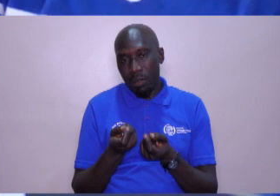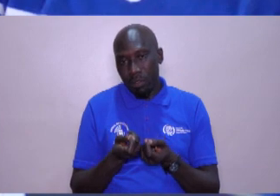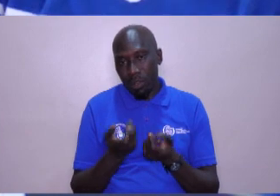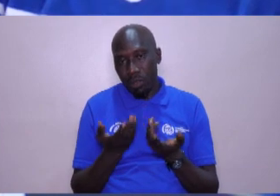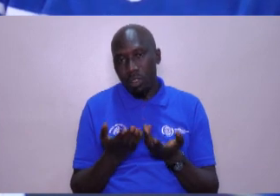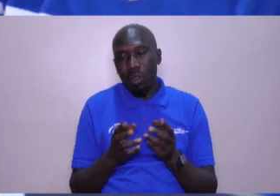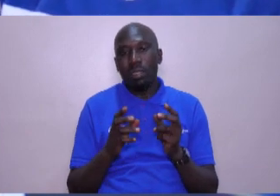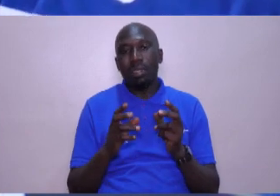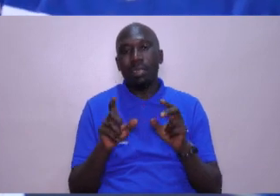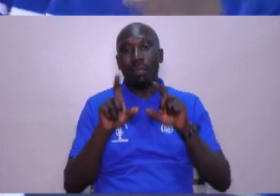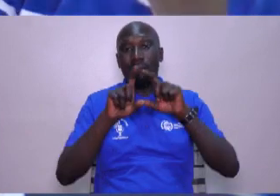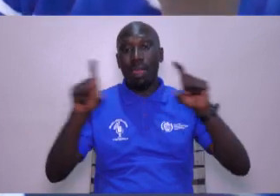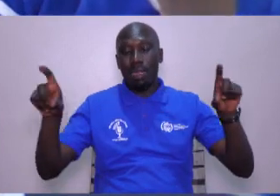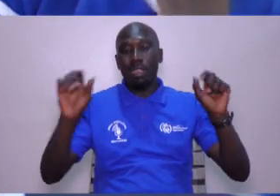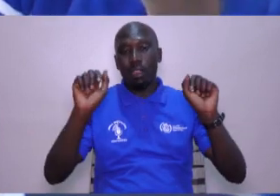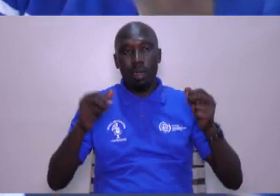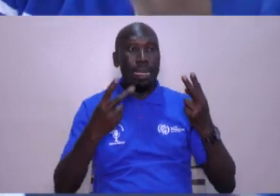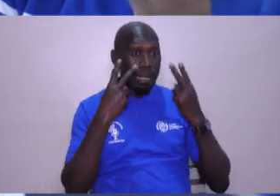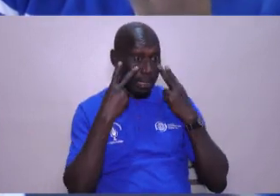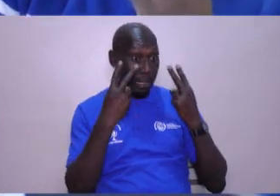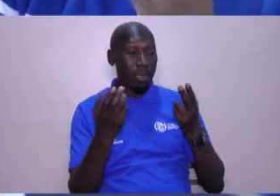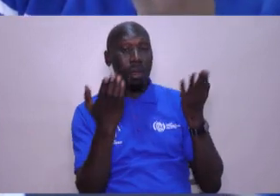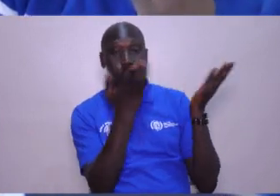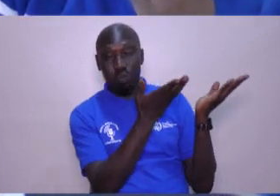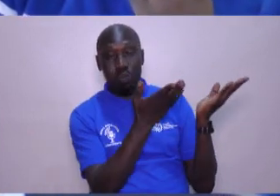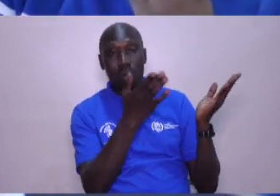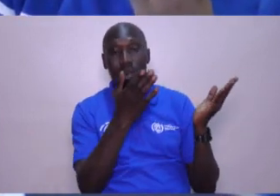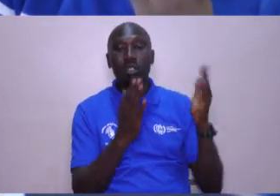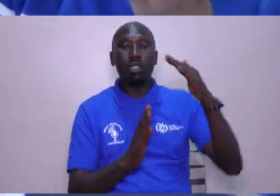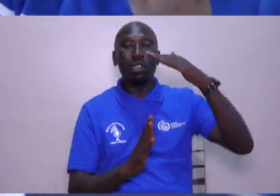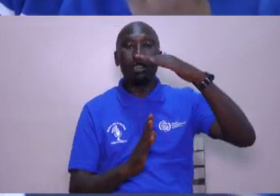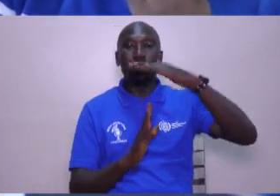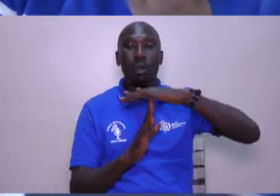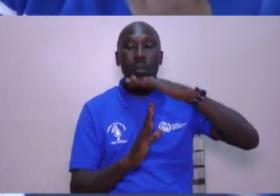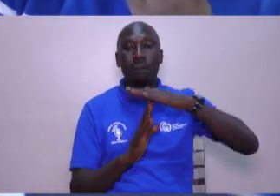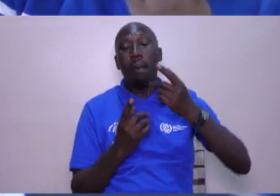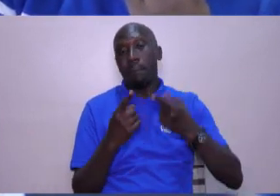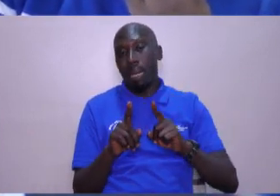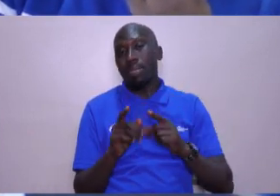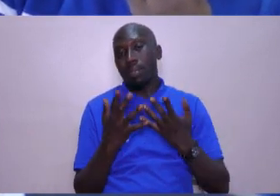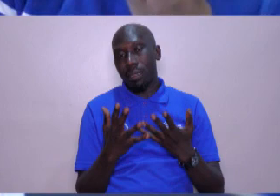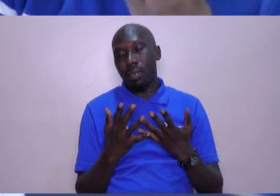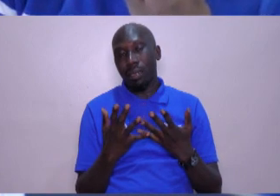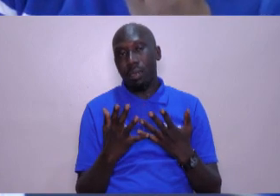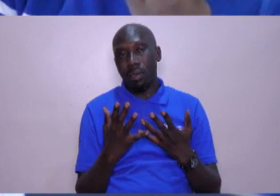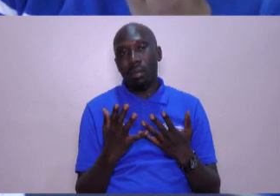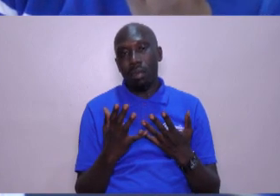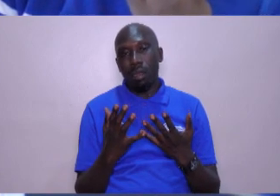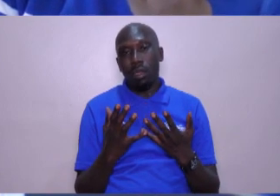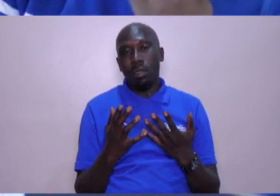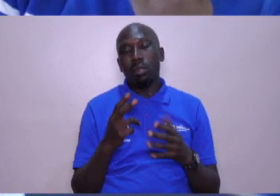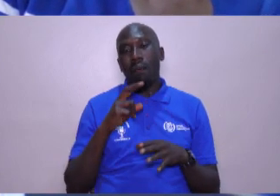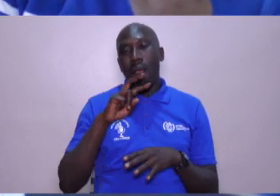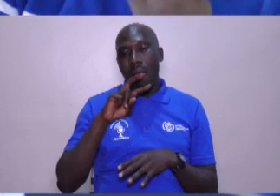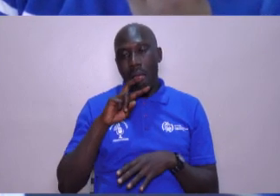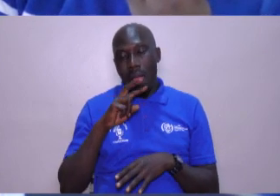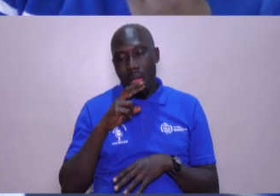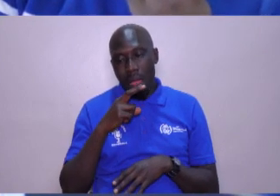those headings that you can see there on top. However, to answer